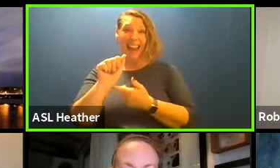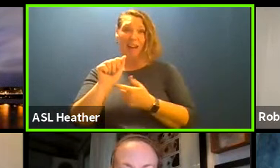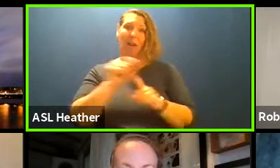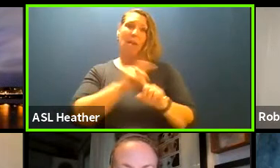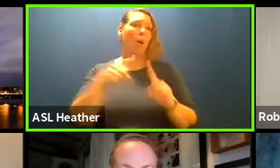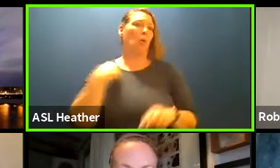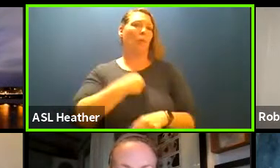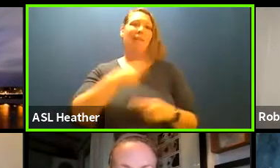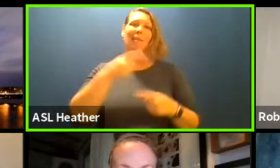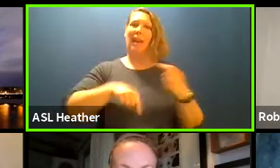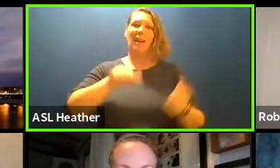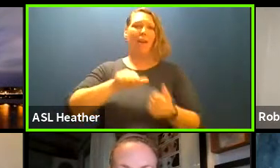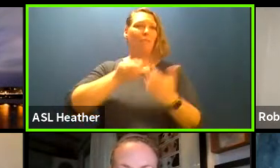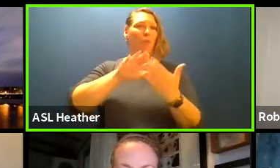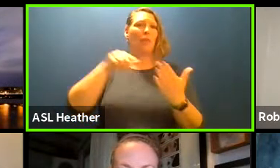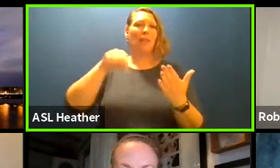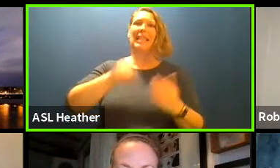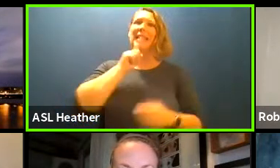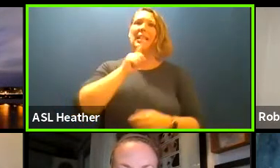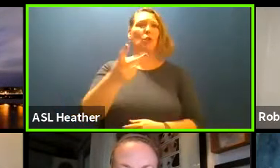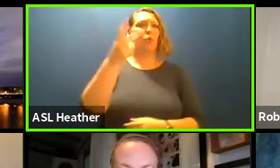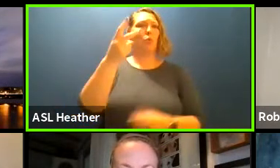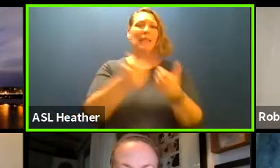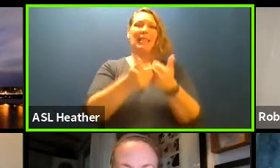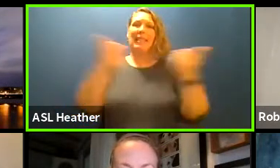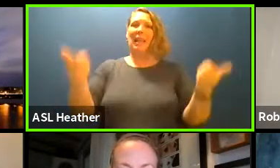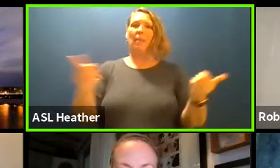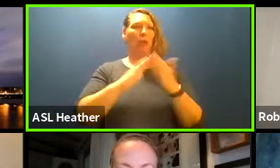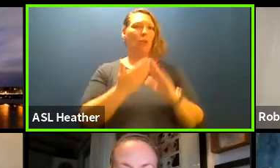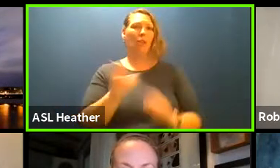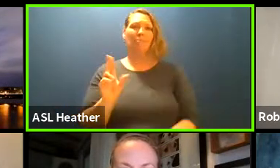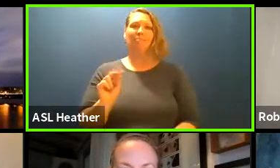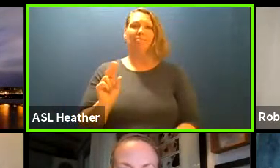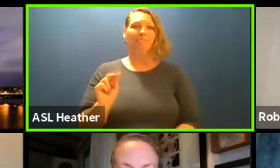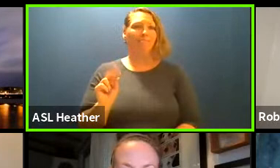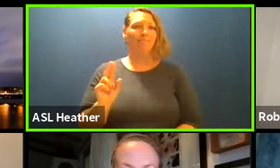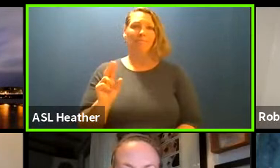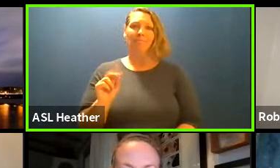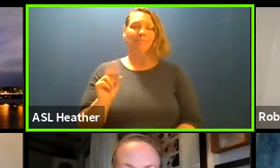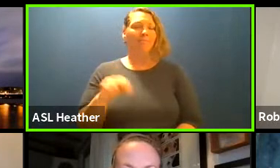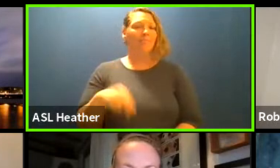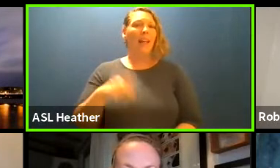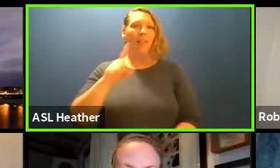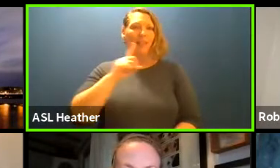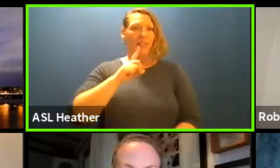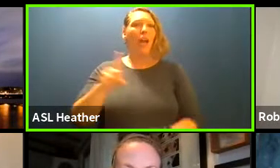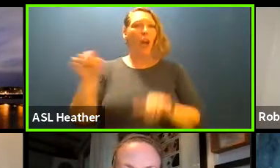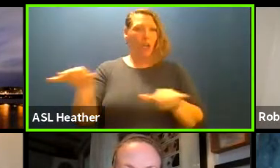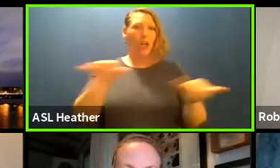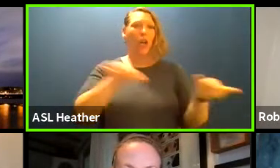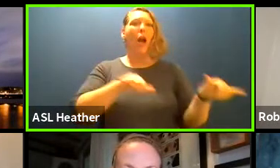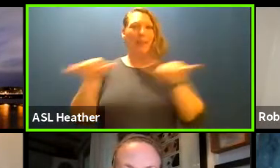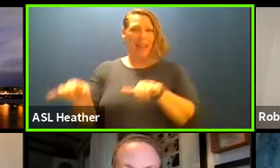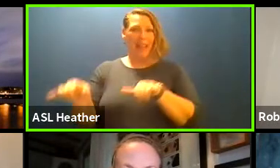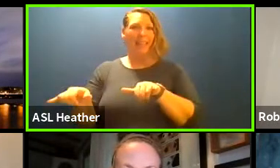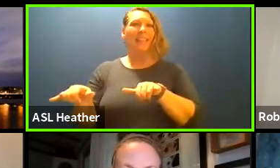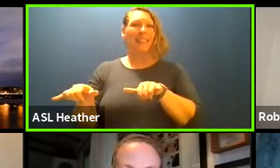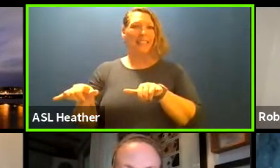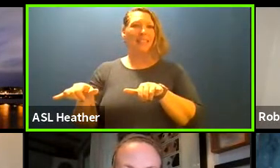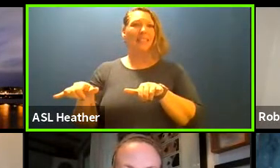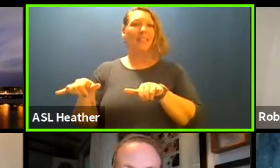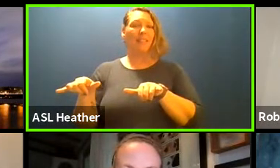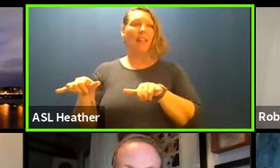cannot approach this as these are two separate communities, because there are commonalities